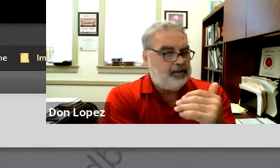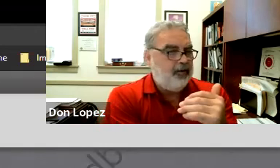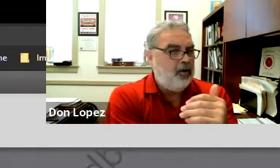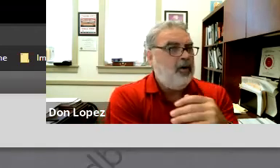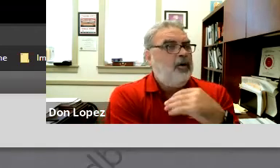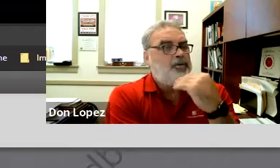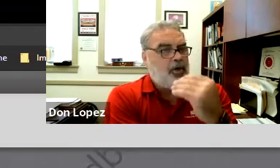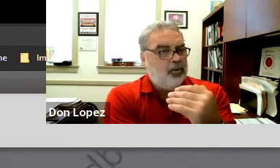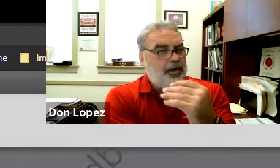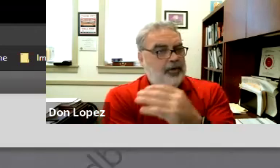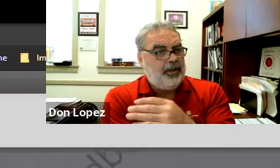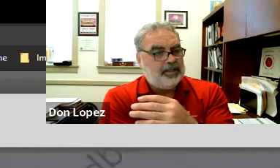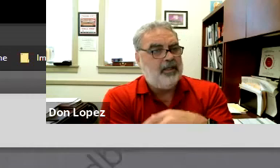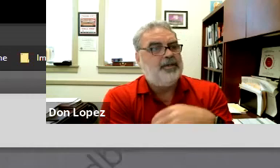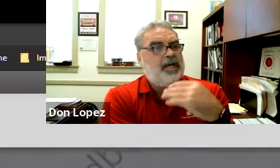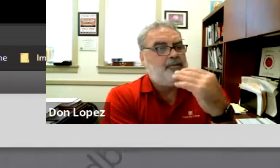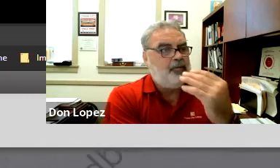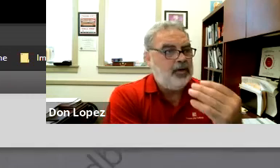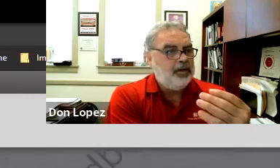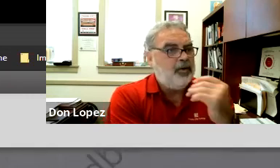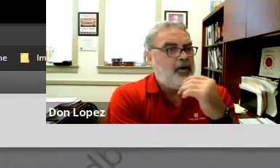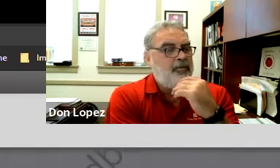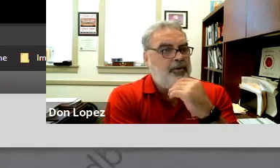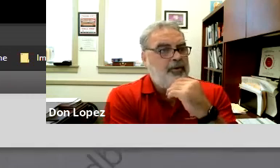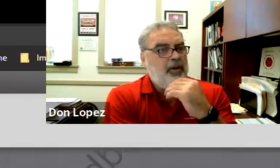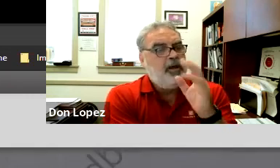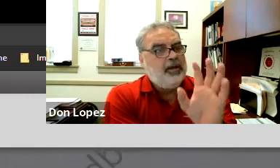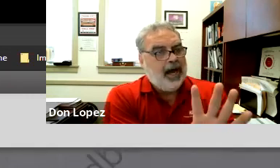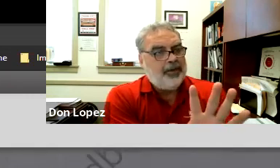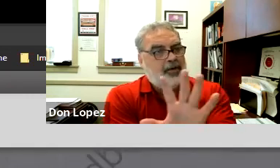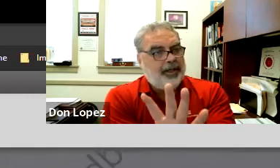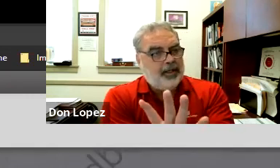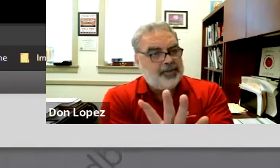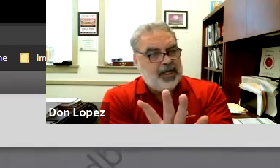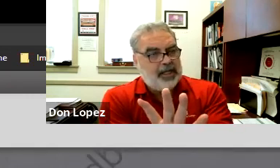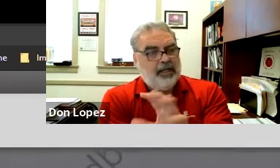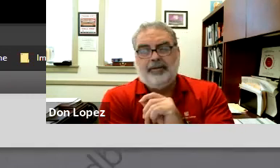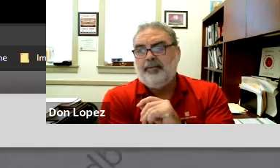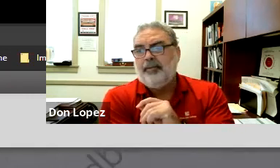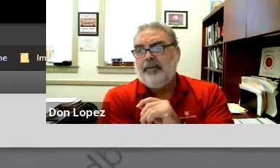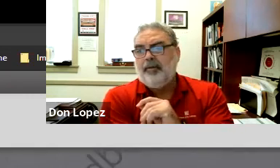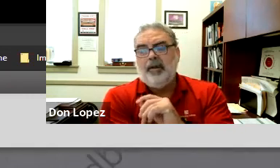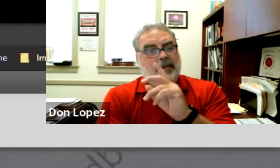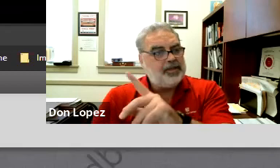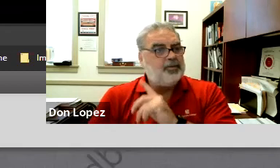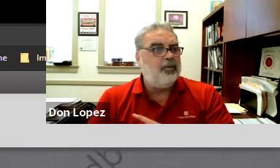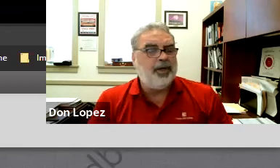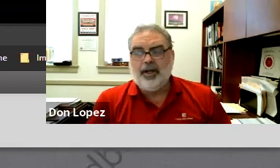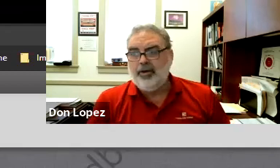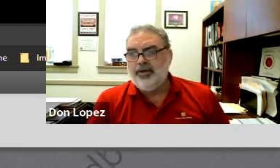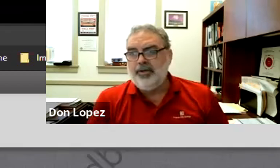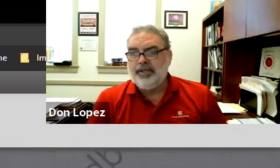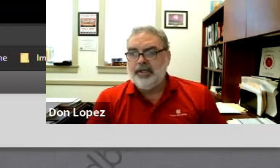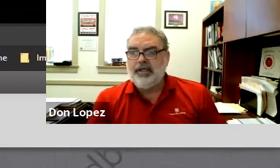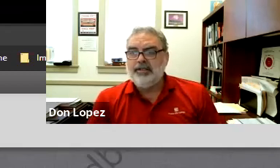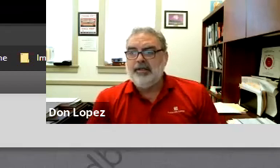I this fall. We'll start working through the SLO assessment one, the program review, now that curriculum's done. But this is where we're going to